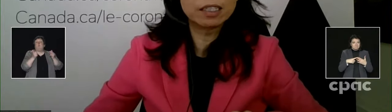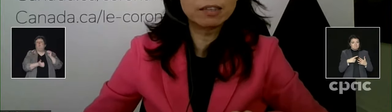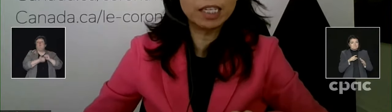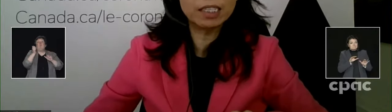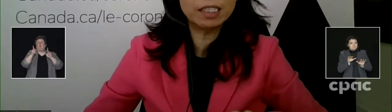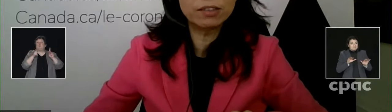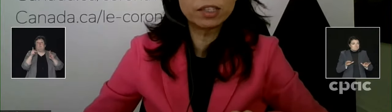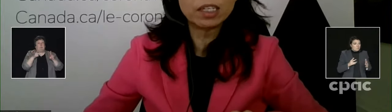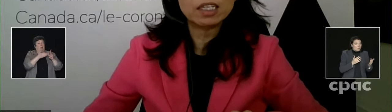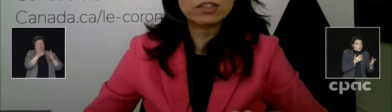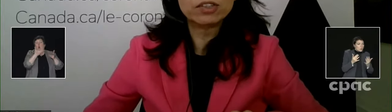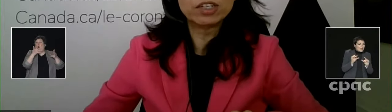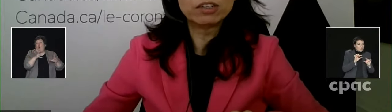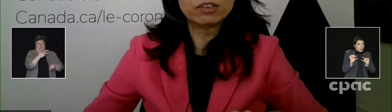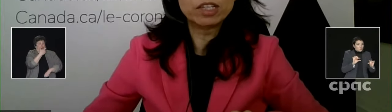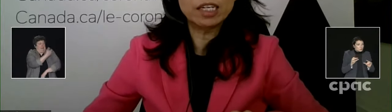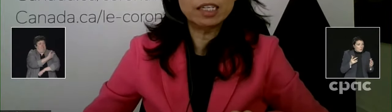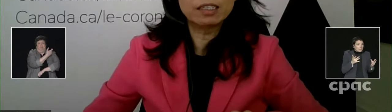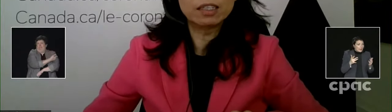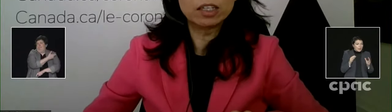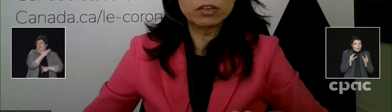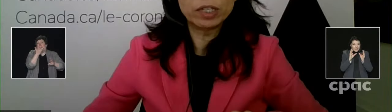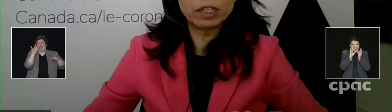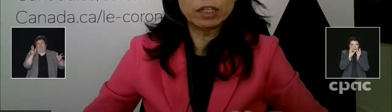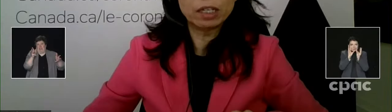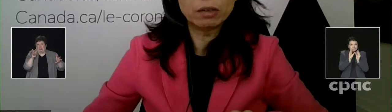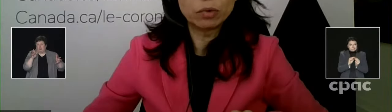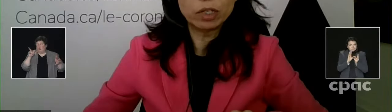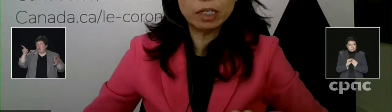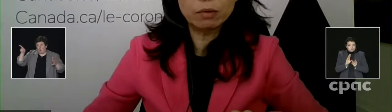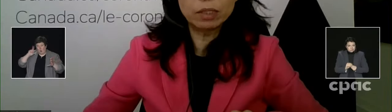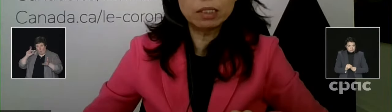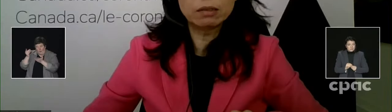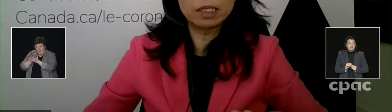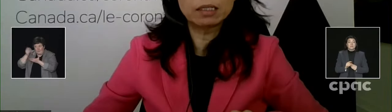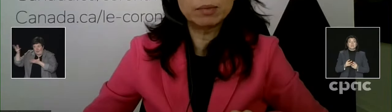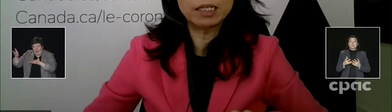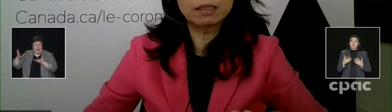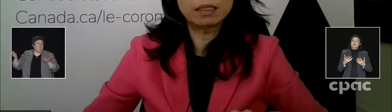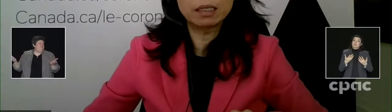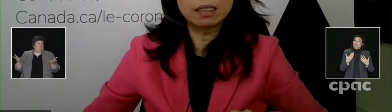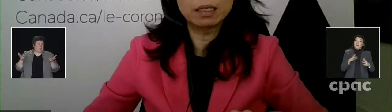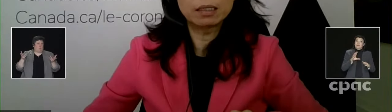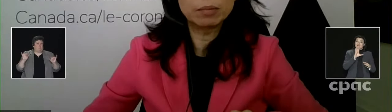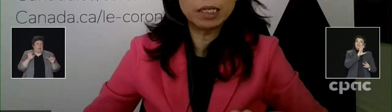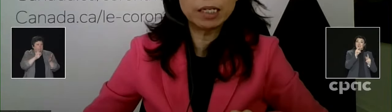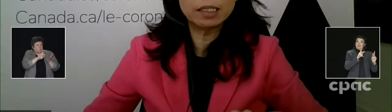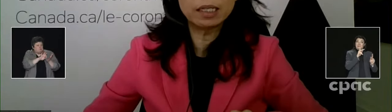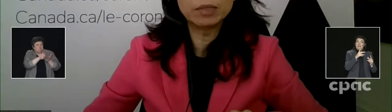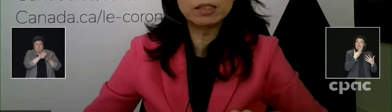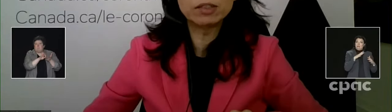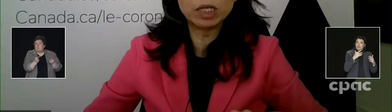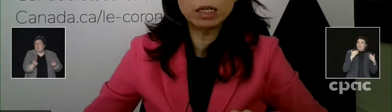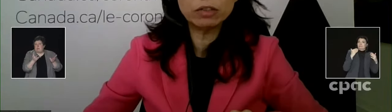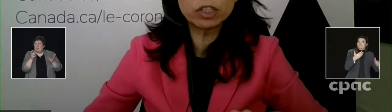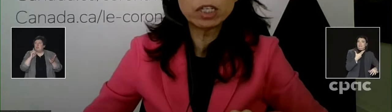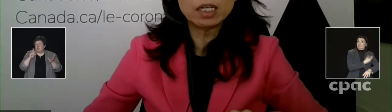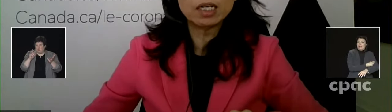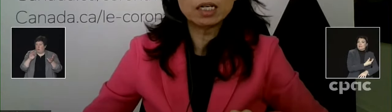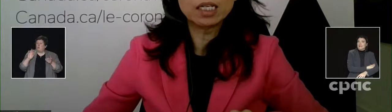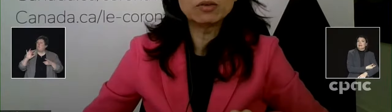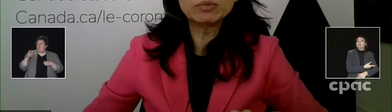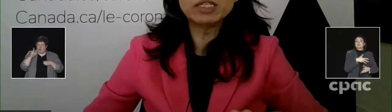got vaccines. So that is an ongoing work. We do expect a supply to come into